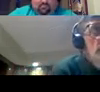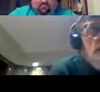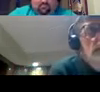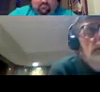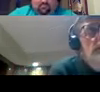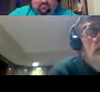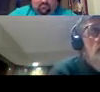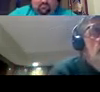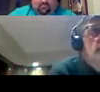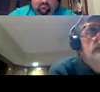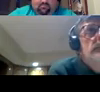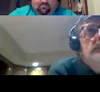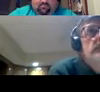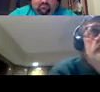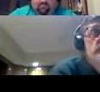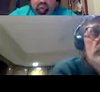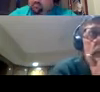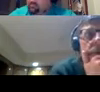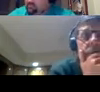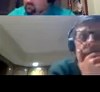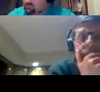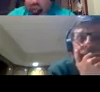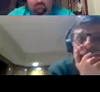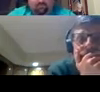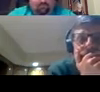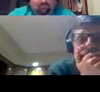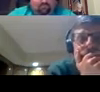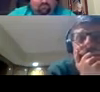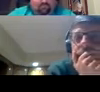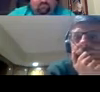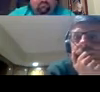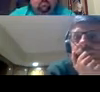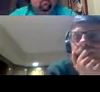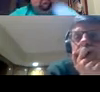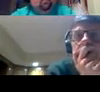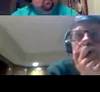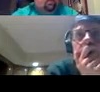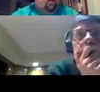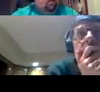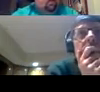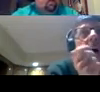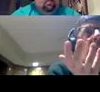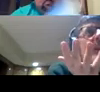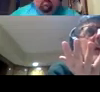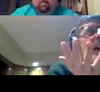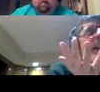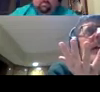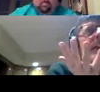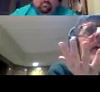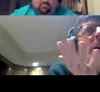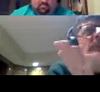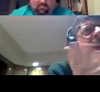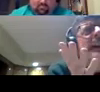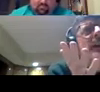conversations around the disabled Christ from a point of having to